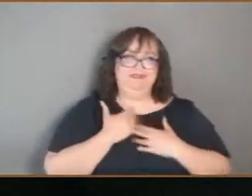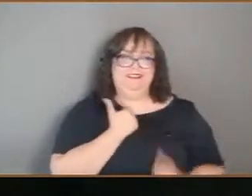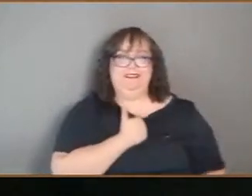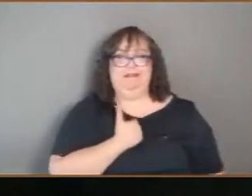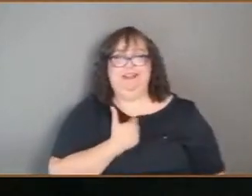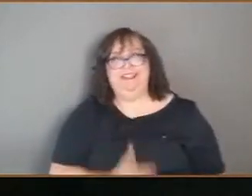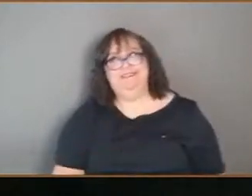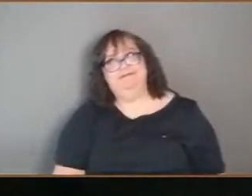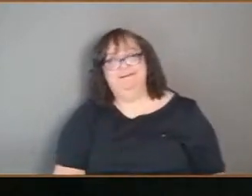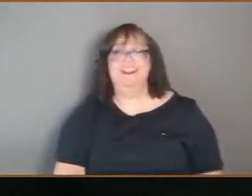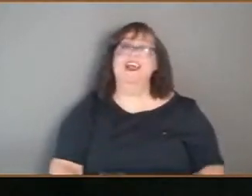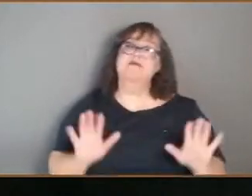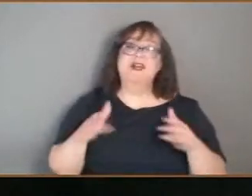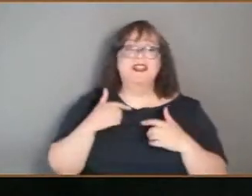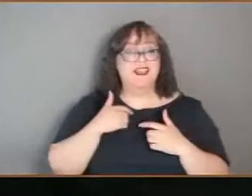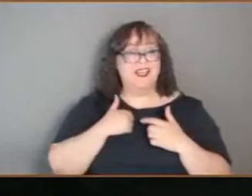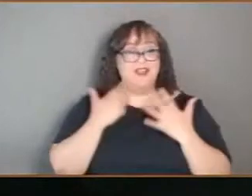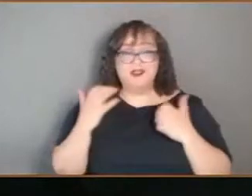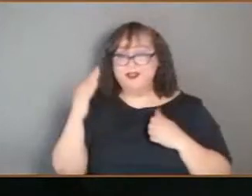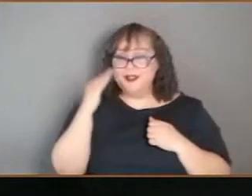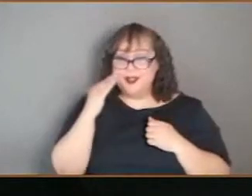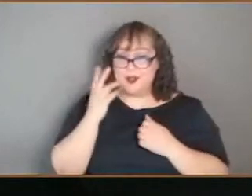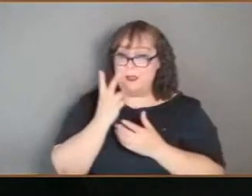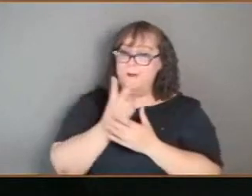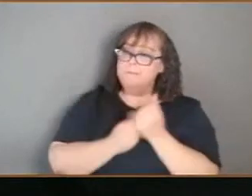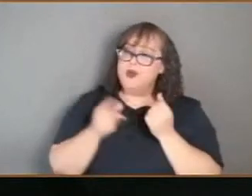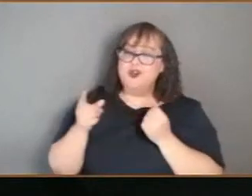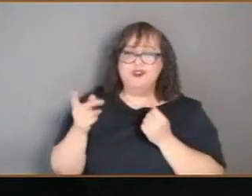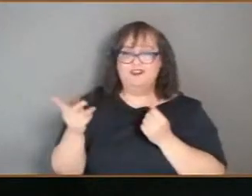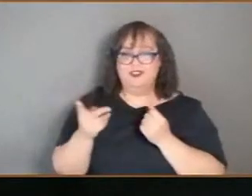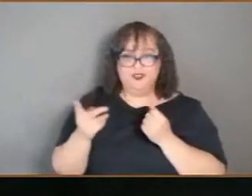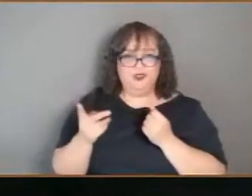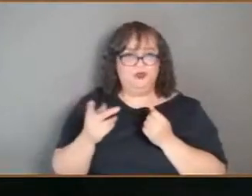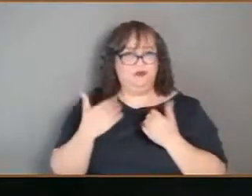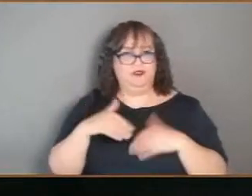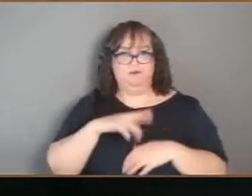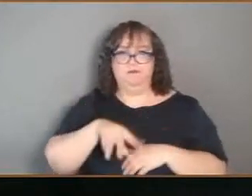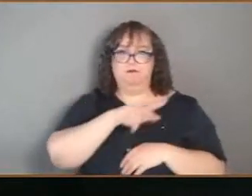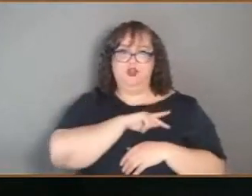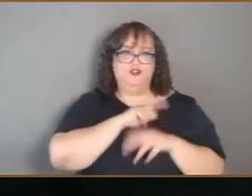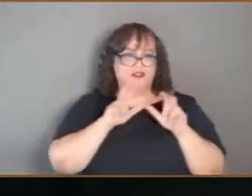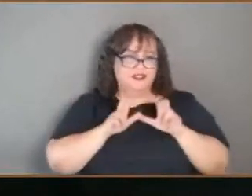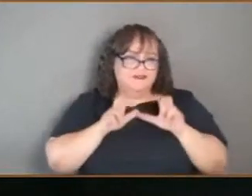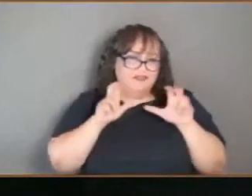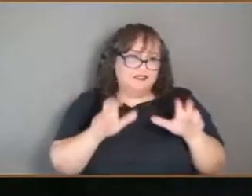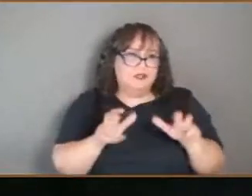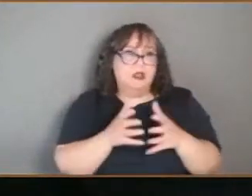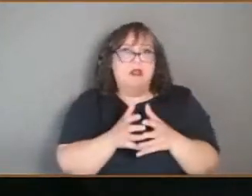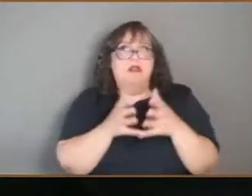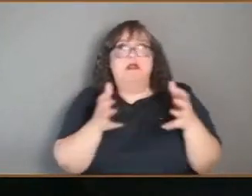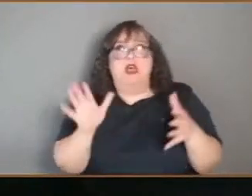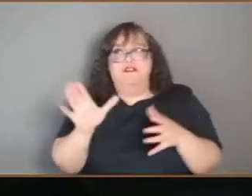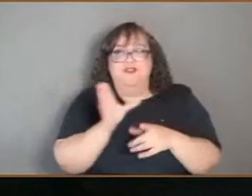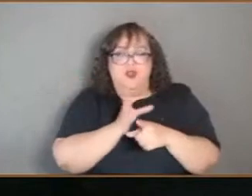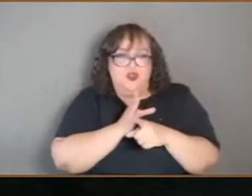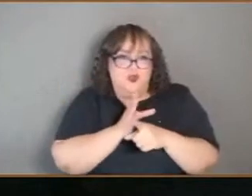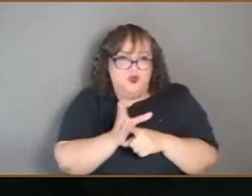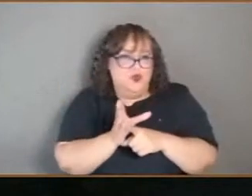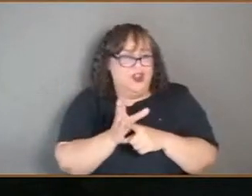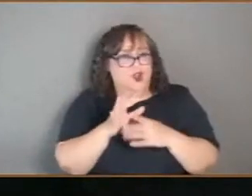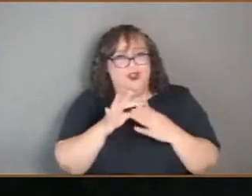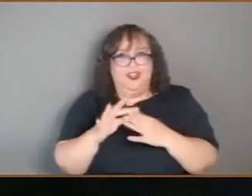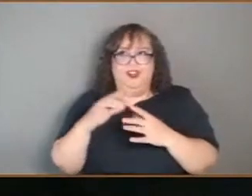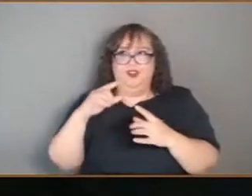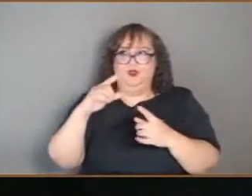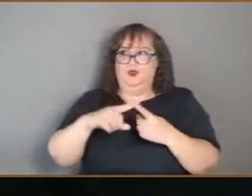I want to know, I mean, obviously both of you are very personally invested in this. You spent so much of your careers, you know, leading up to this point. What are you